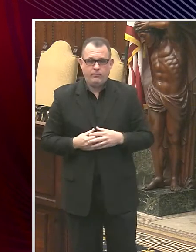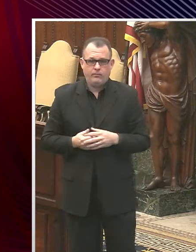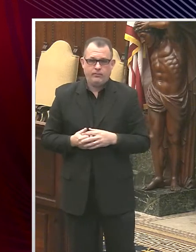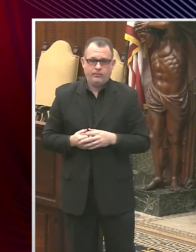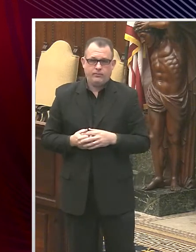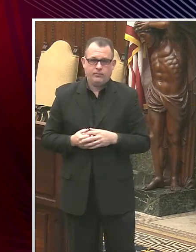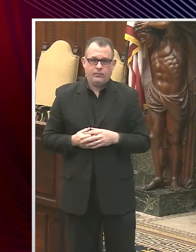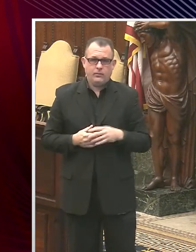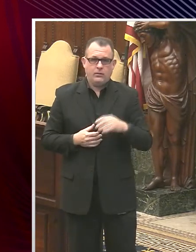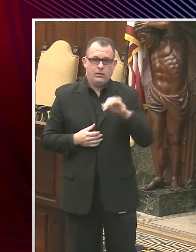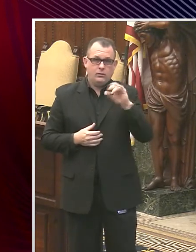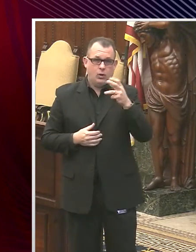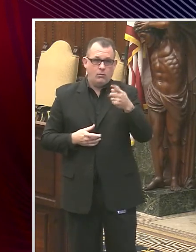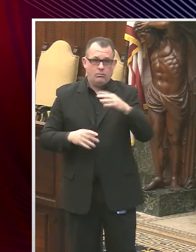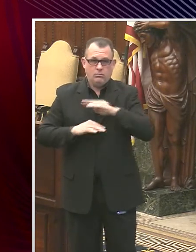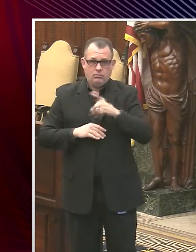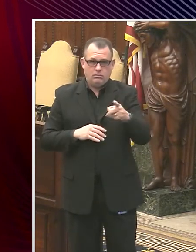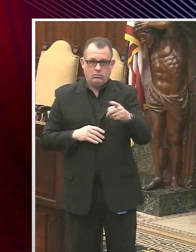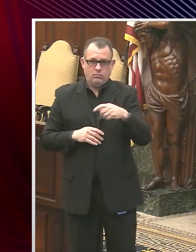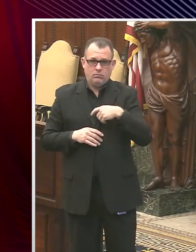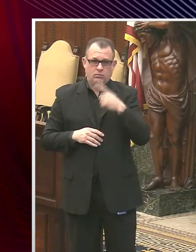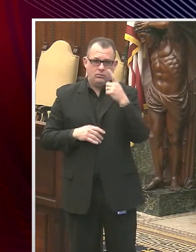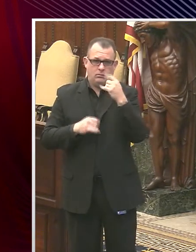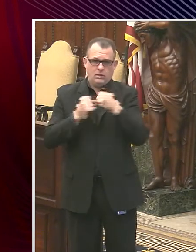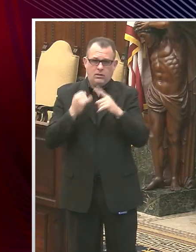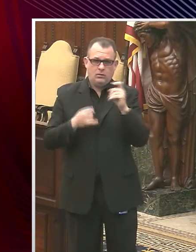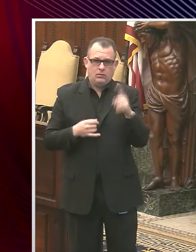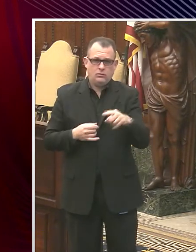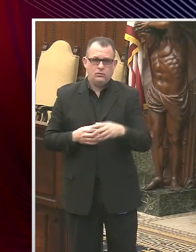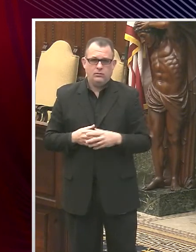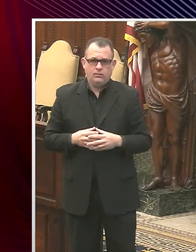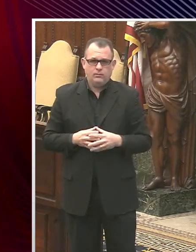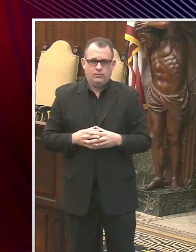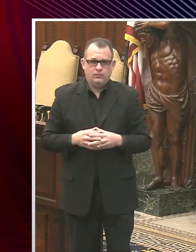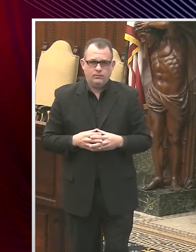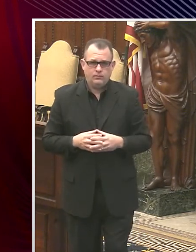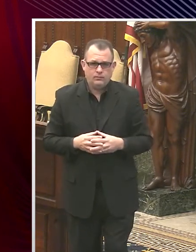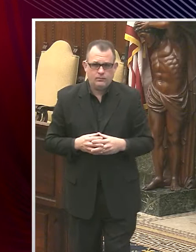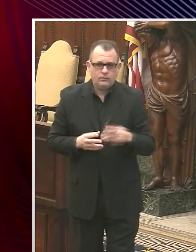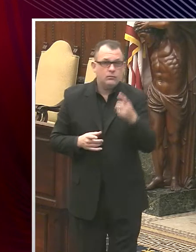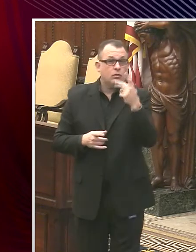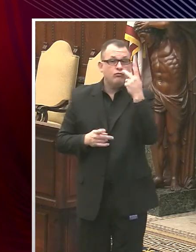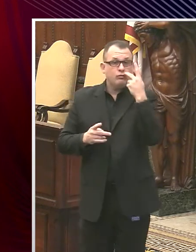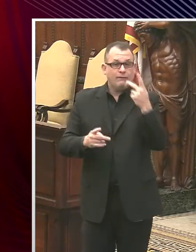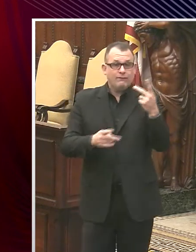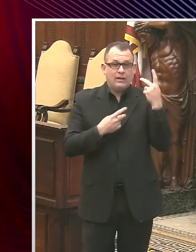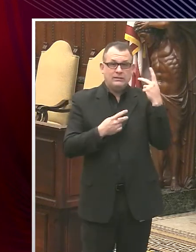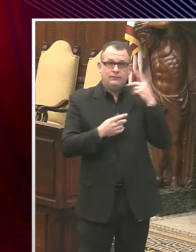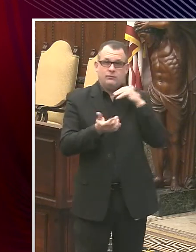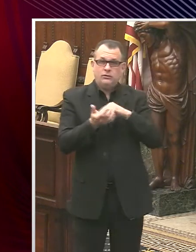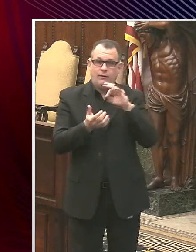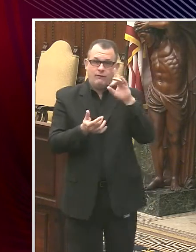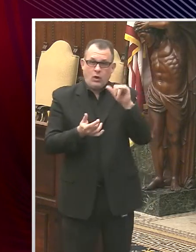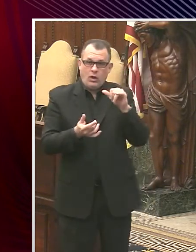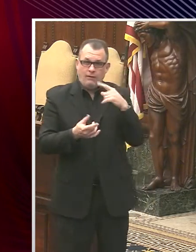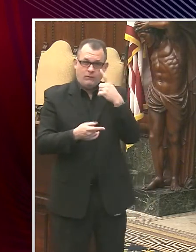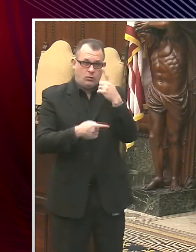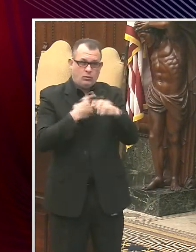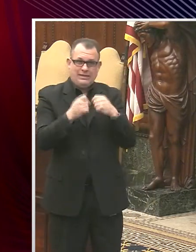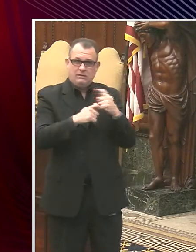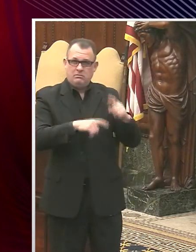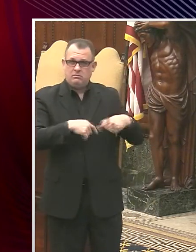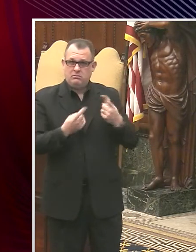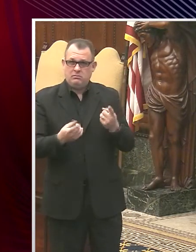Johan, you good? Last question. I would like to get reflection from Dr. Farley on 1 year since schools closed